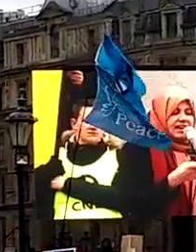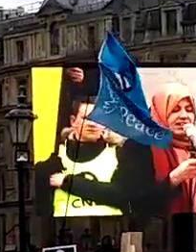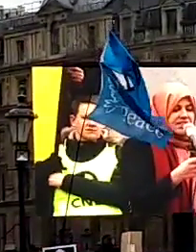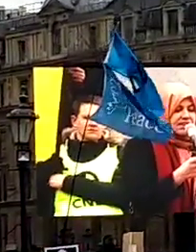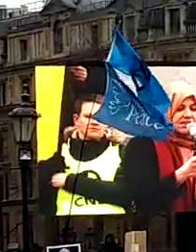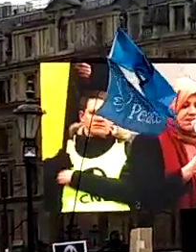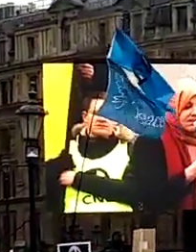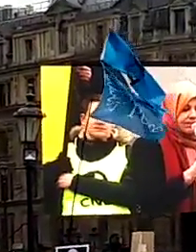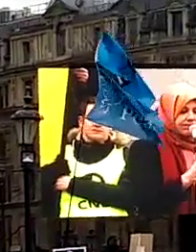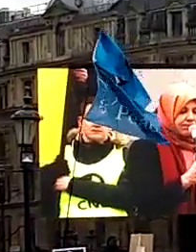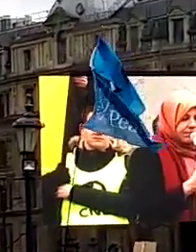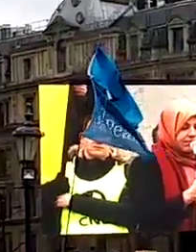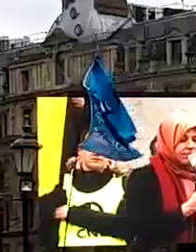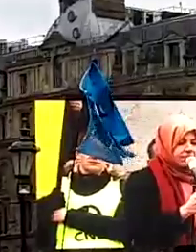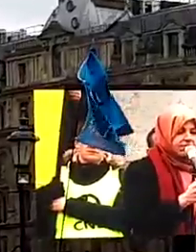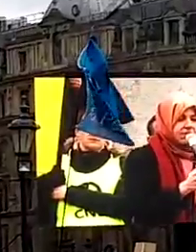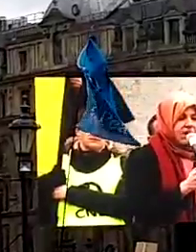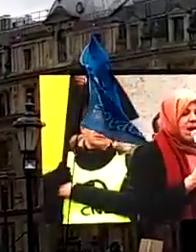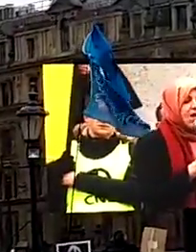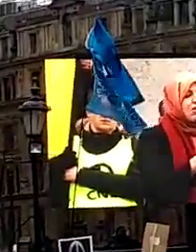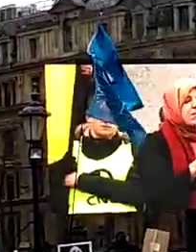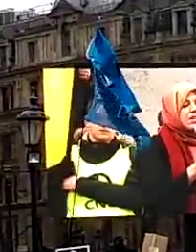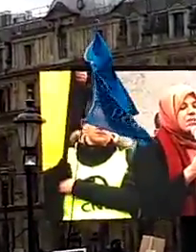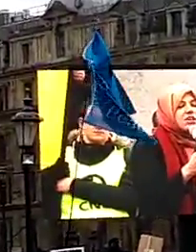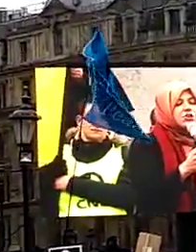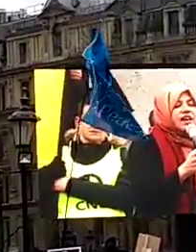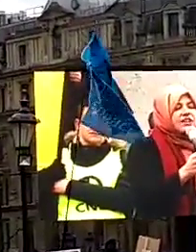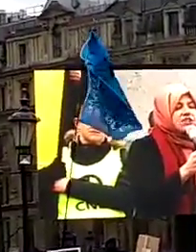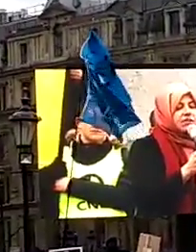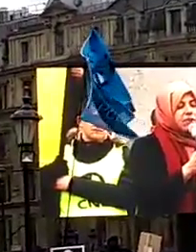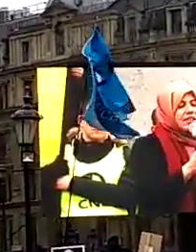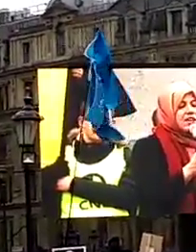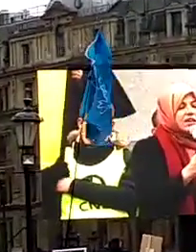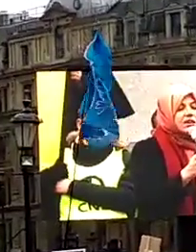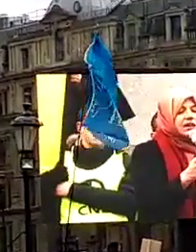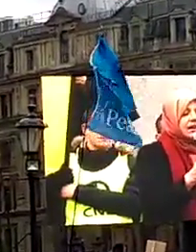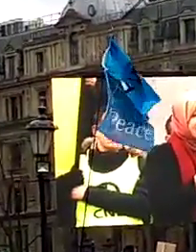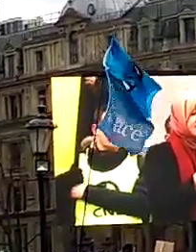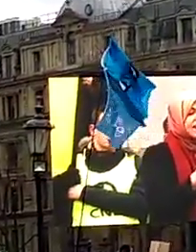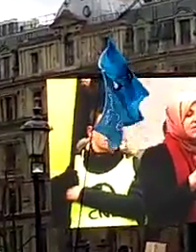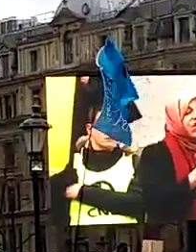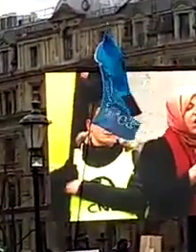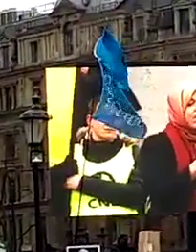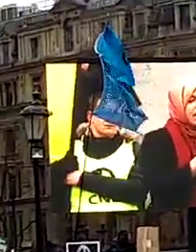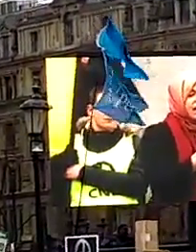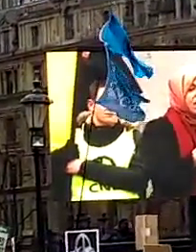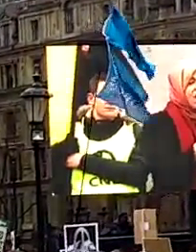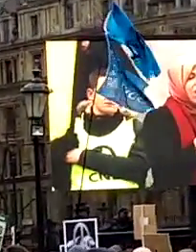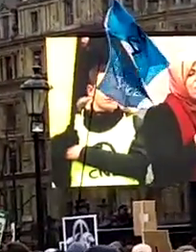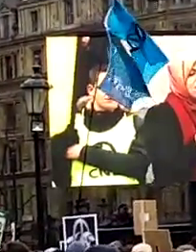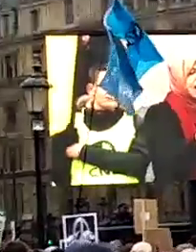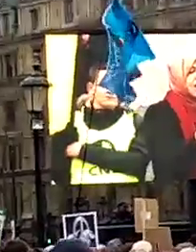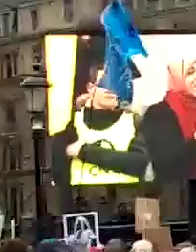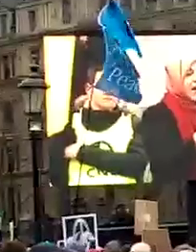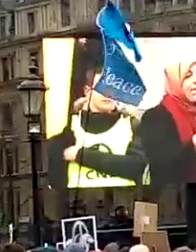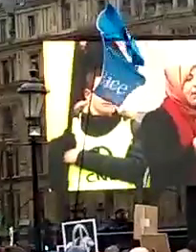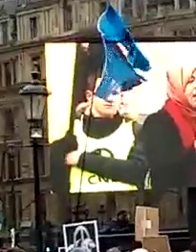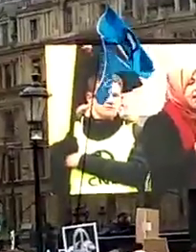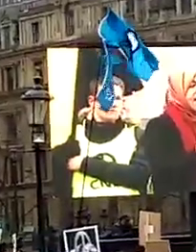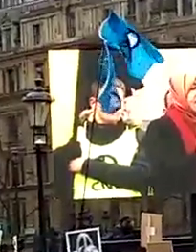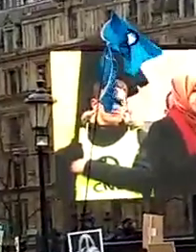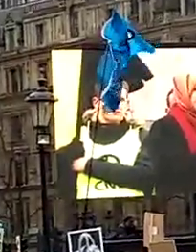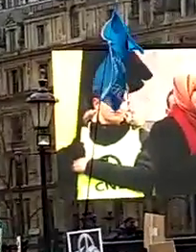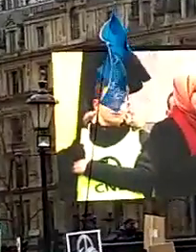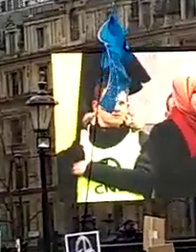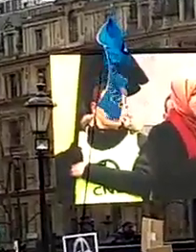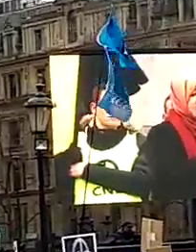many innocents. The Muslim Association of Britain stands firmly alongside the